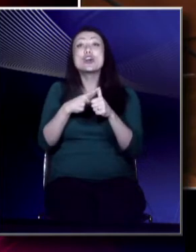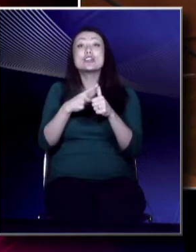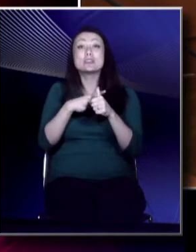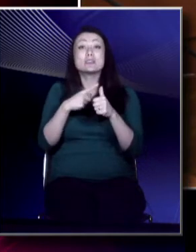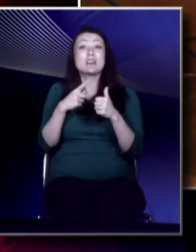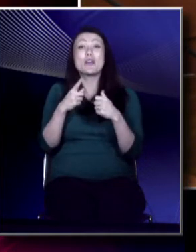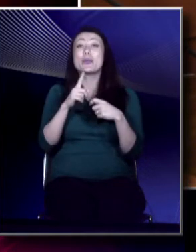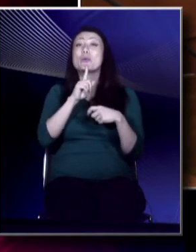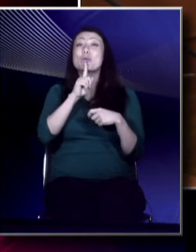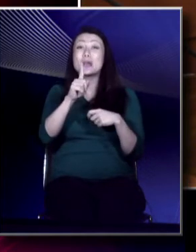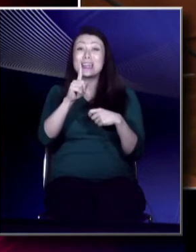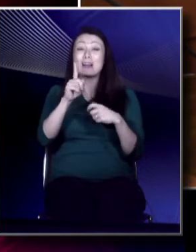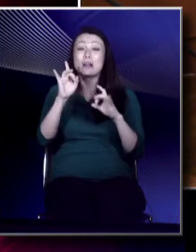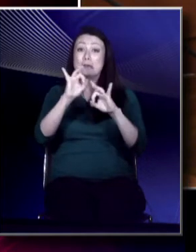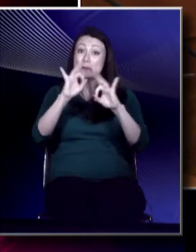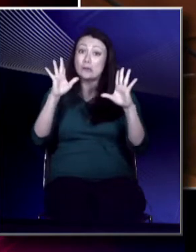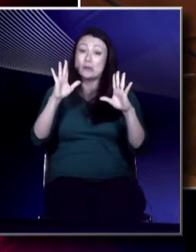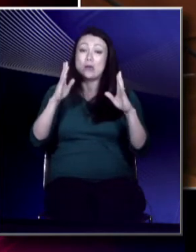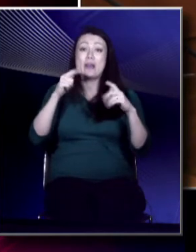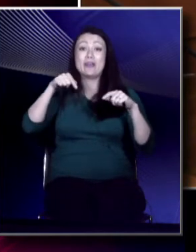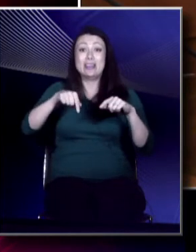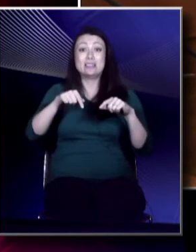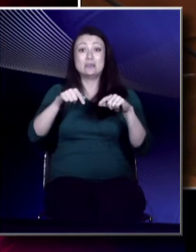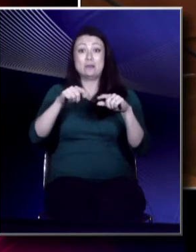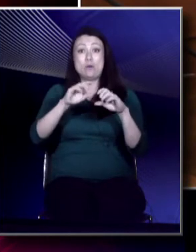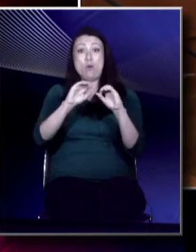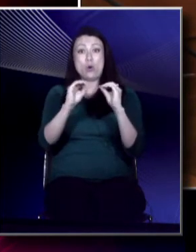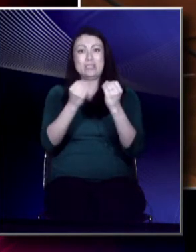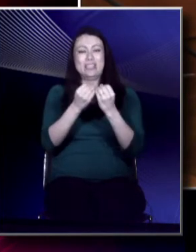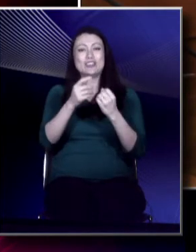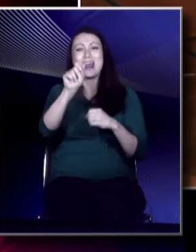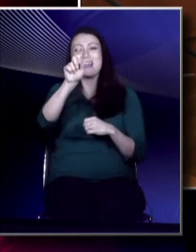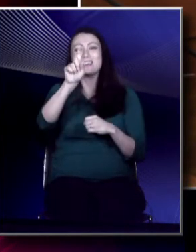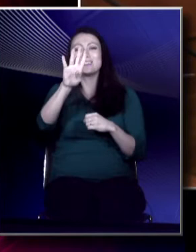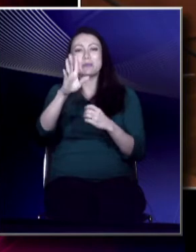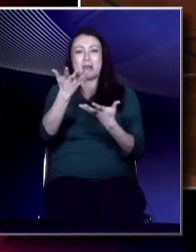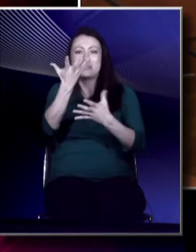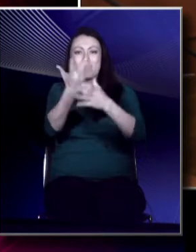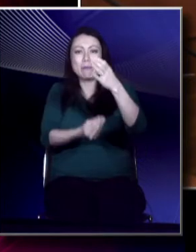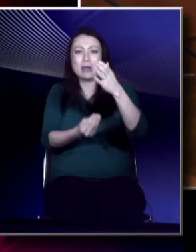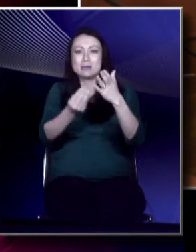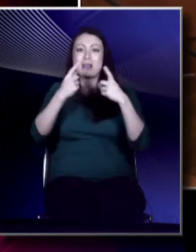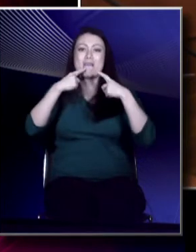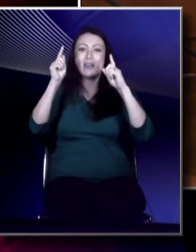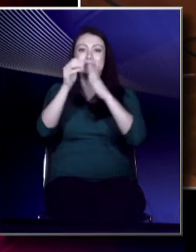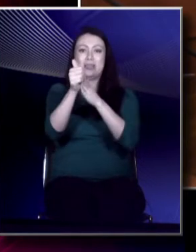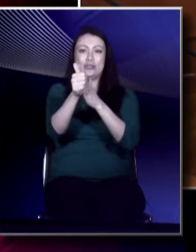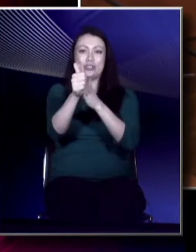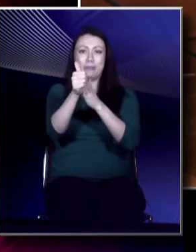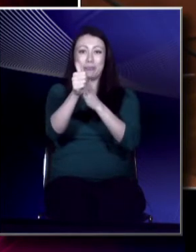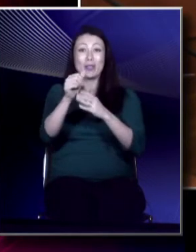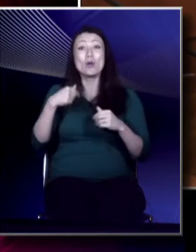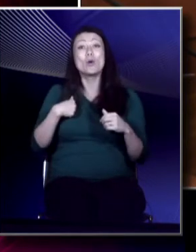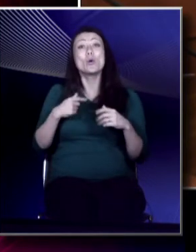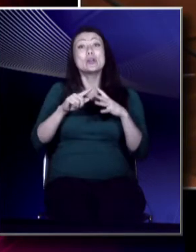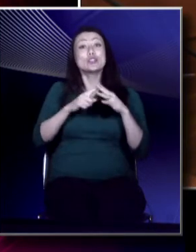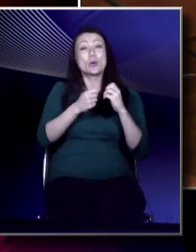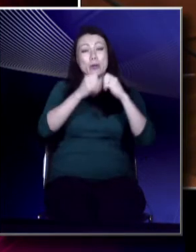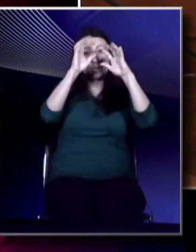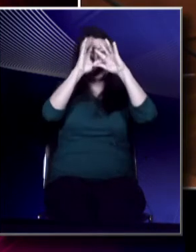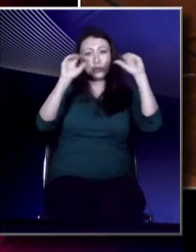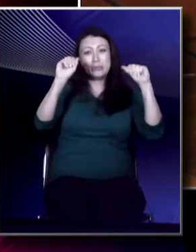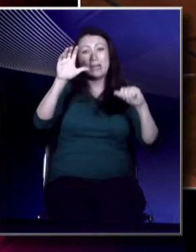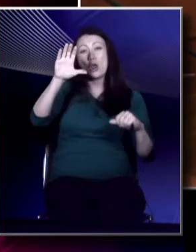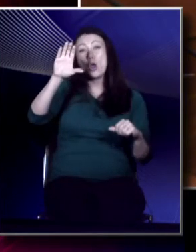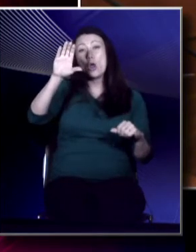this organization, and that's the crisis of ASDB's lack of effective leadership. In our situation, we started with Superintendent Kohler, who said in